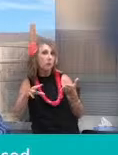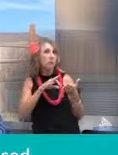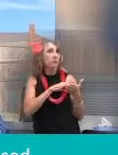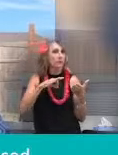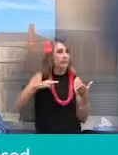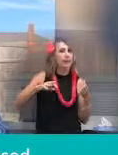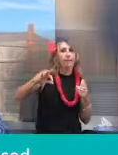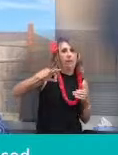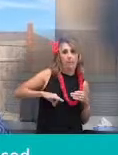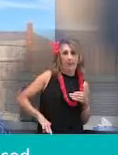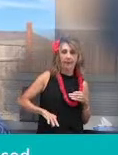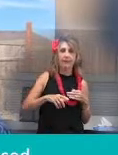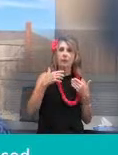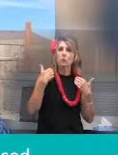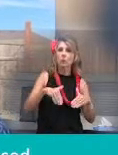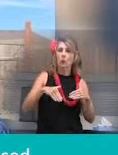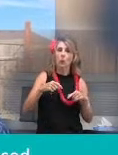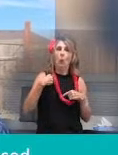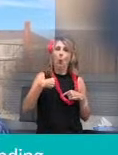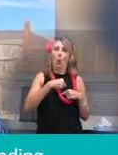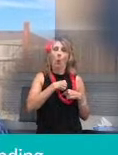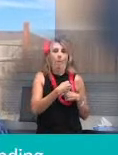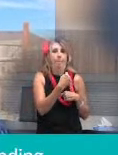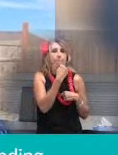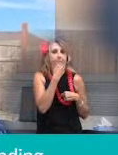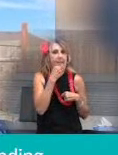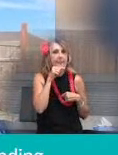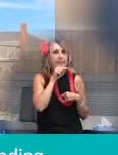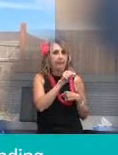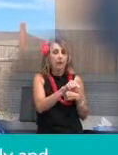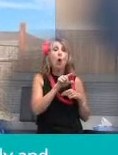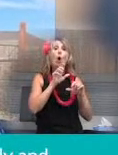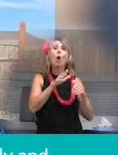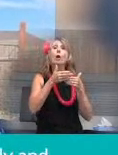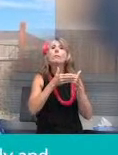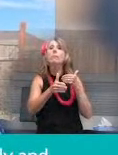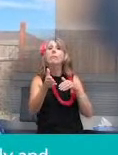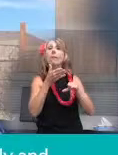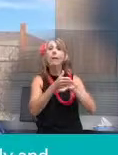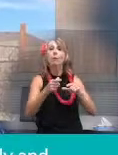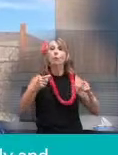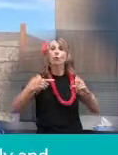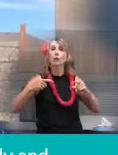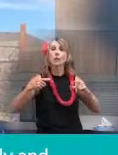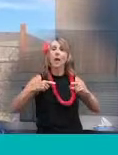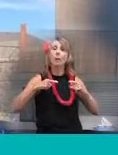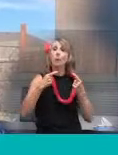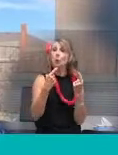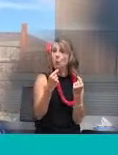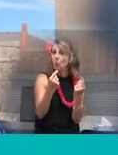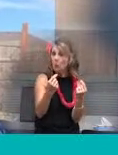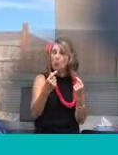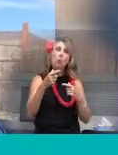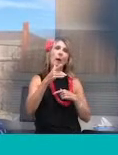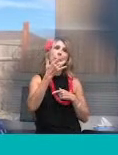missed. Will be missed. Wendy's bucket list includes spending more time at the beach with family and